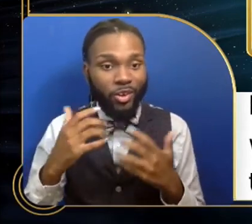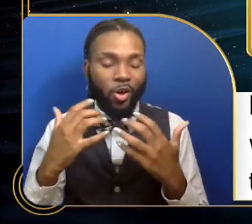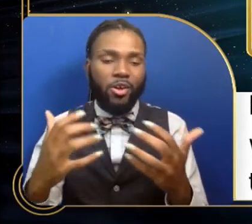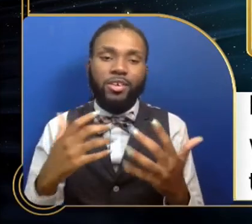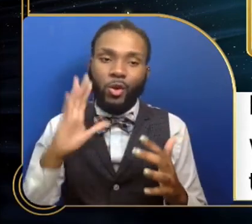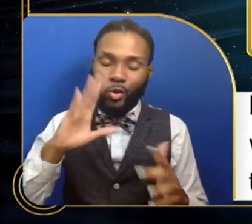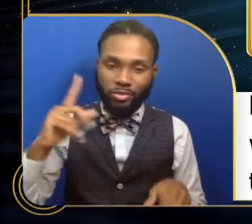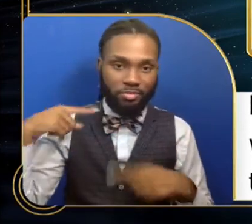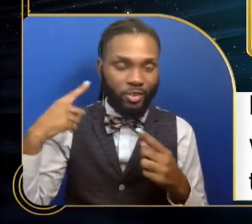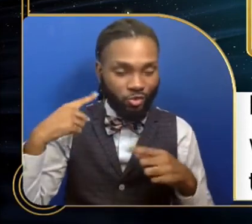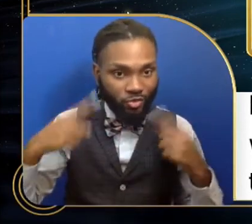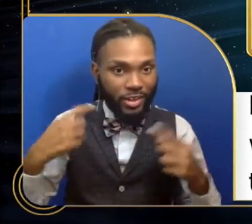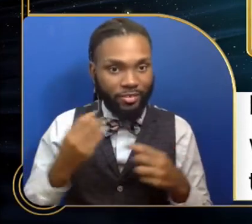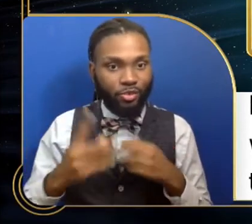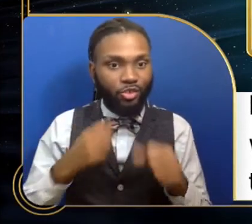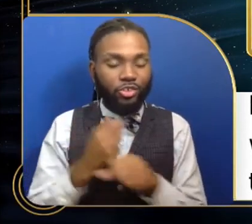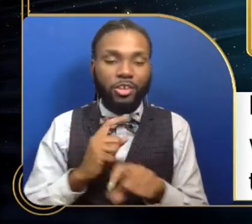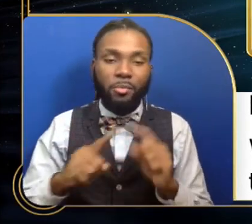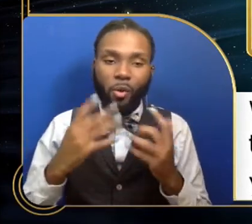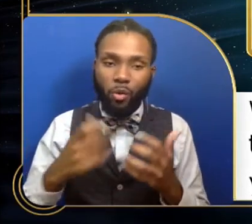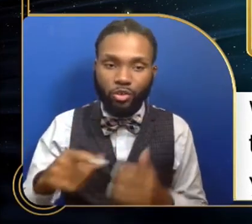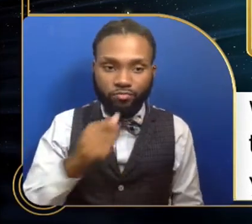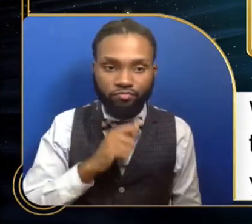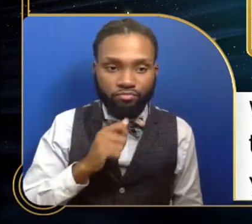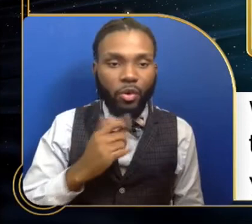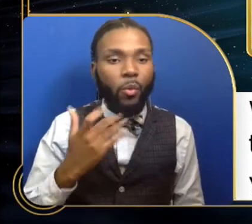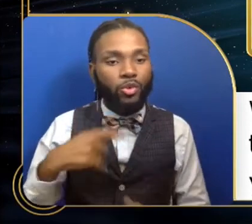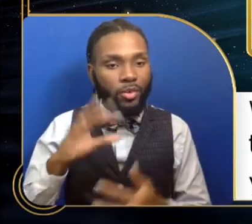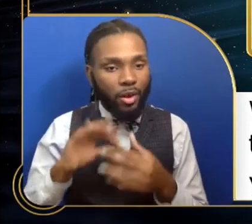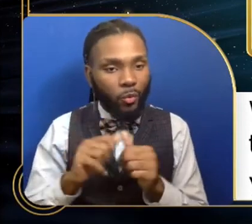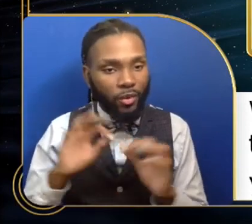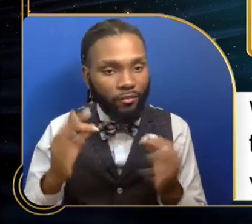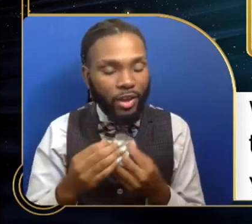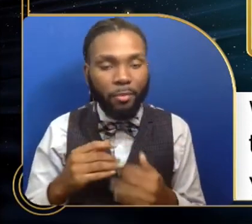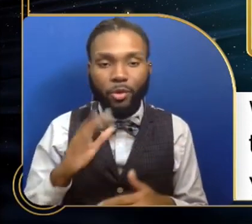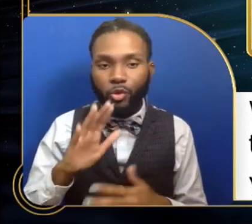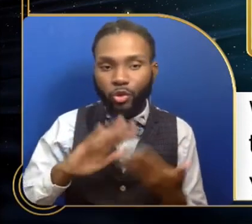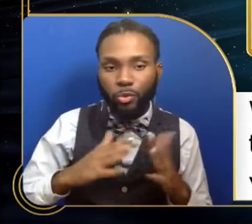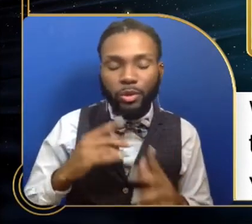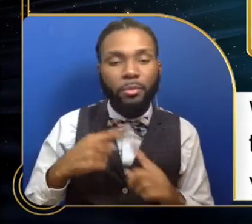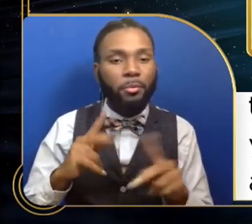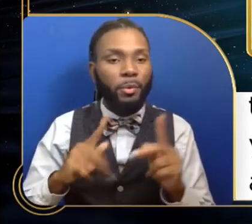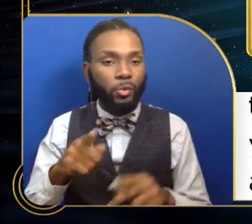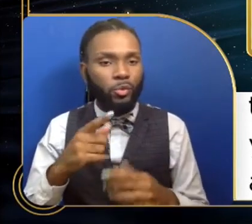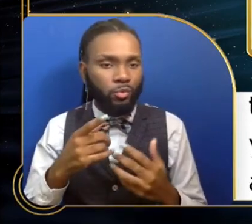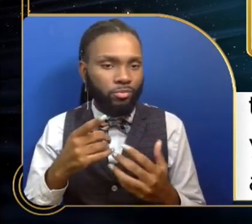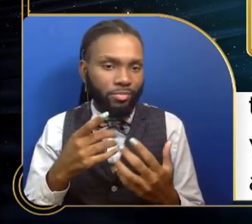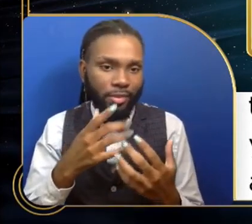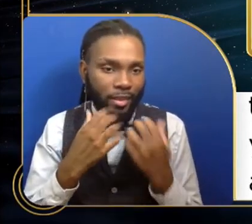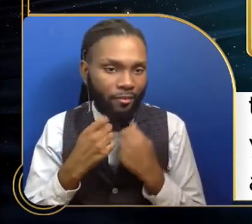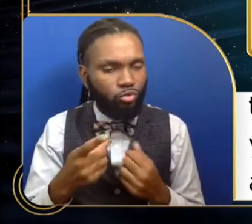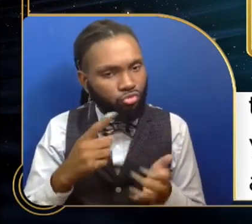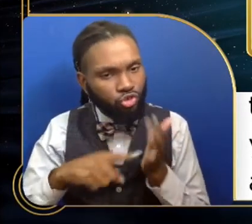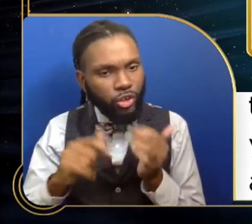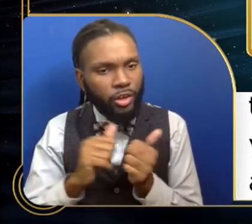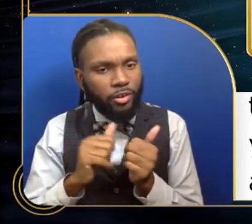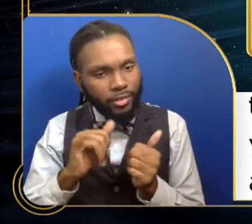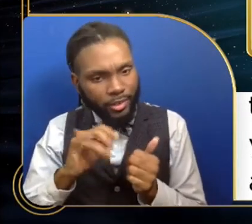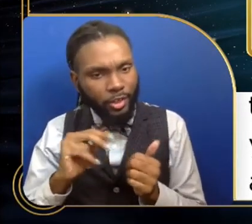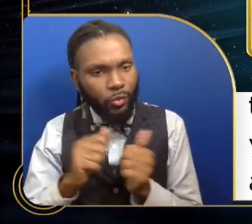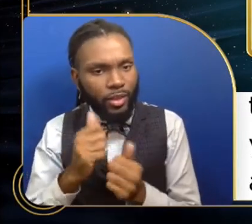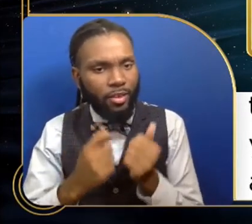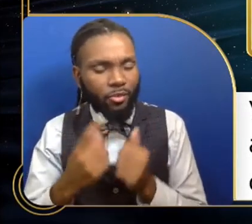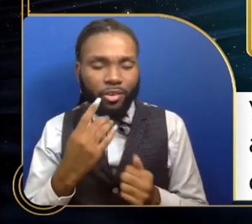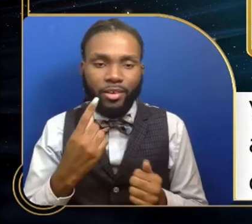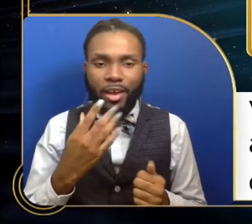there. I want you to connect with your family and your community and those that love you and check in with everyone. We can keep moving forward, especially if we do this